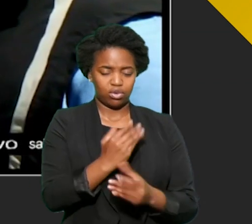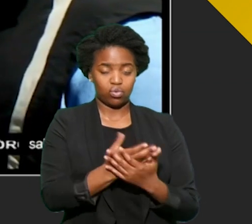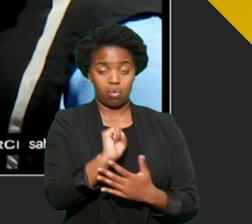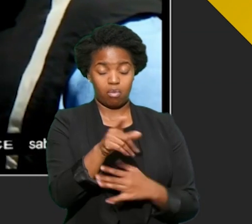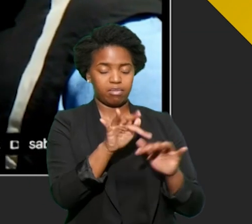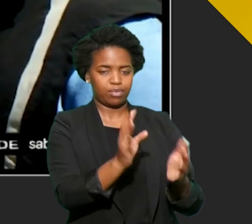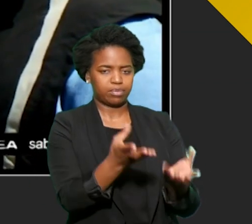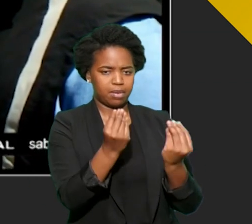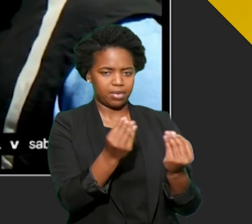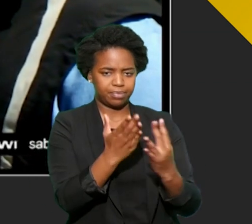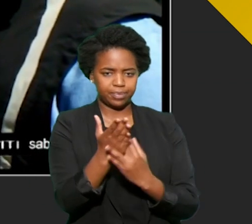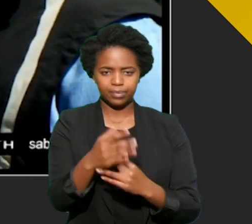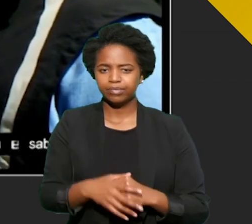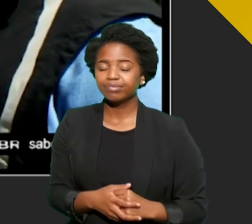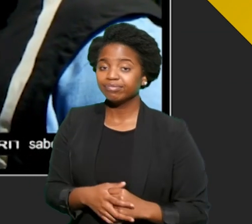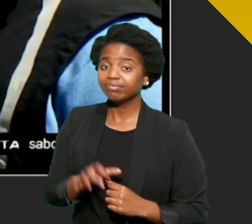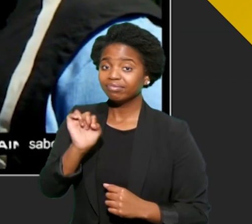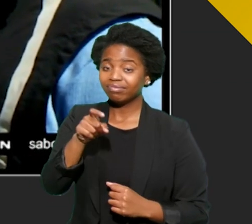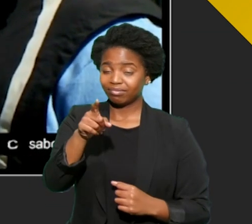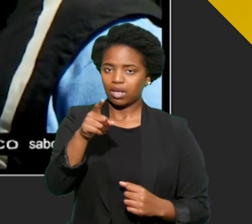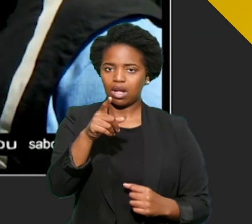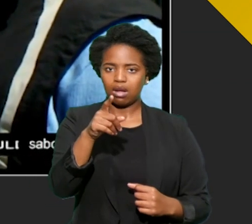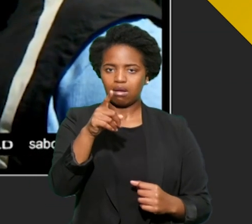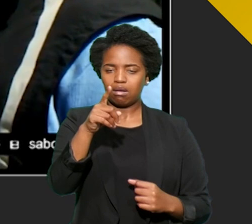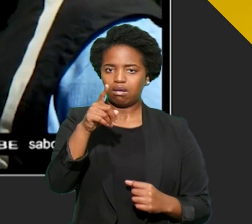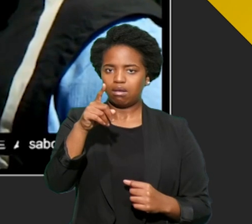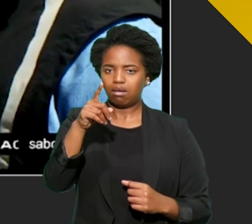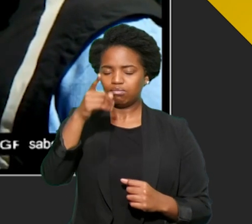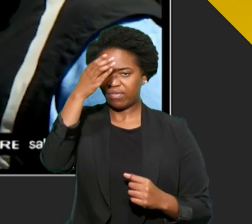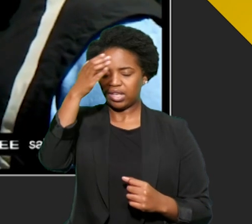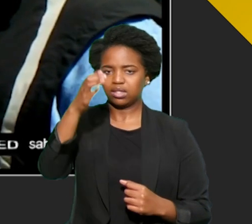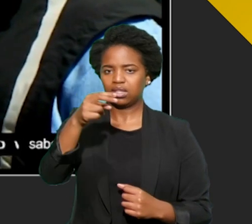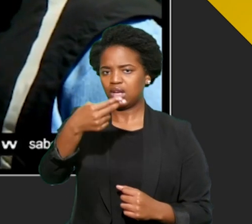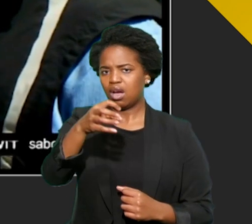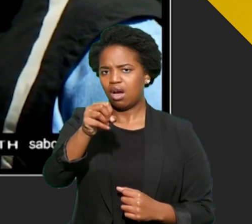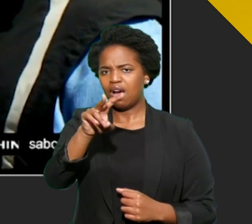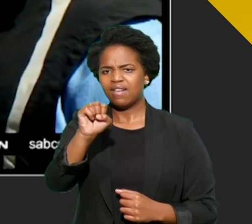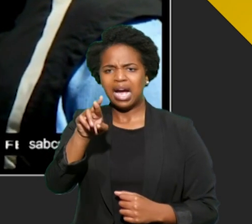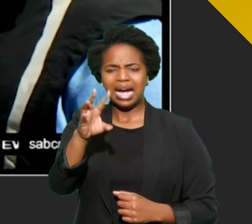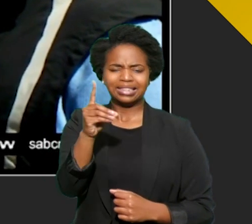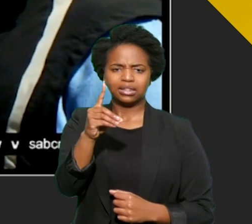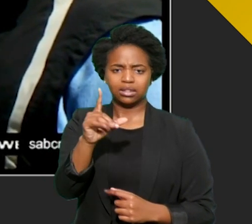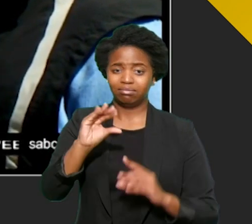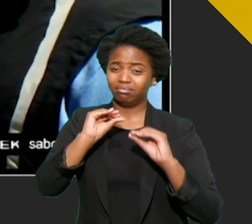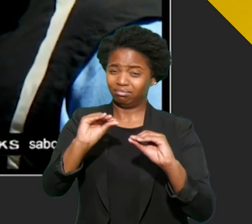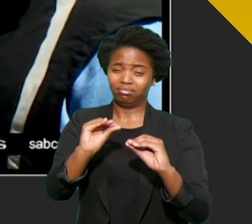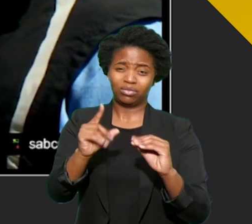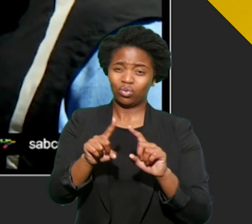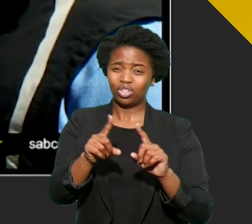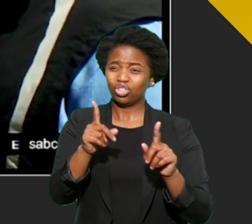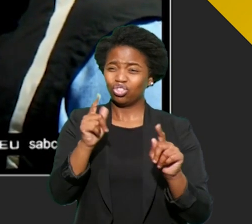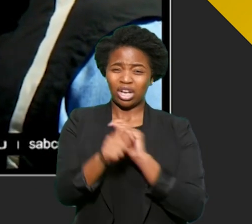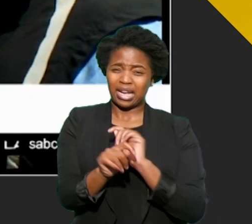Can you imagine a professor in Harvard educating students at NUL? That's going to change the way that we do